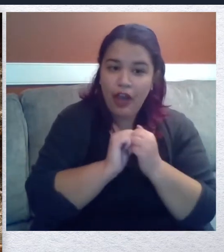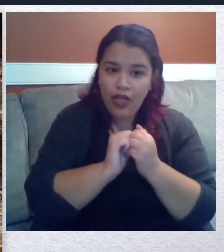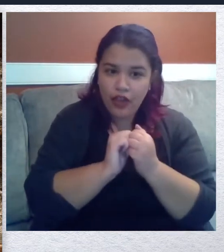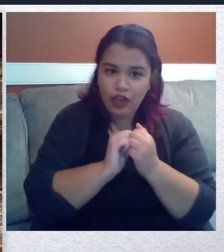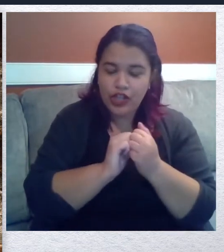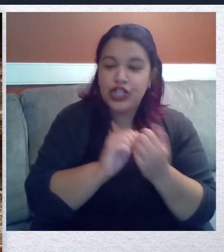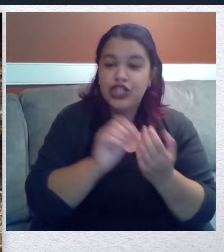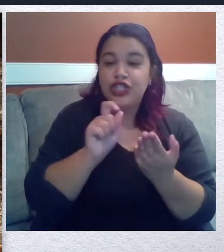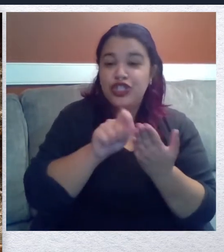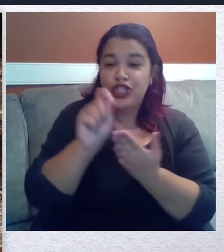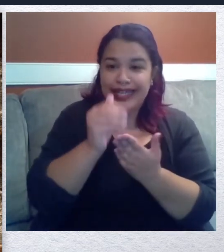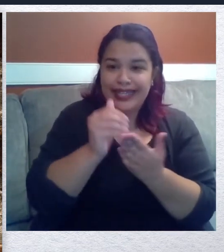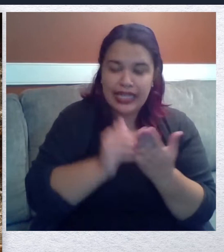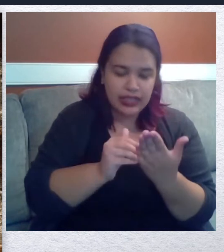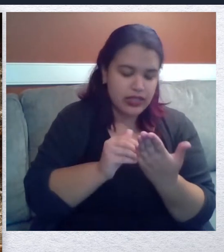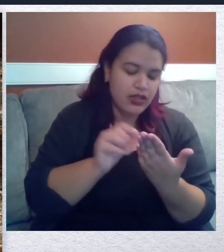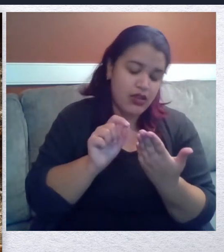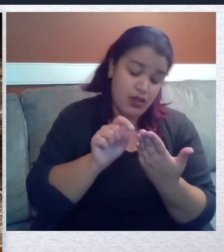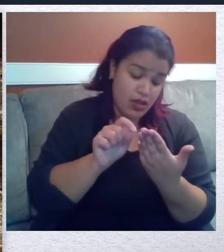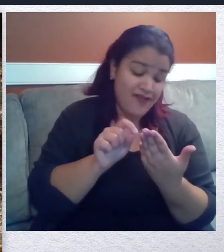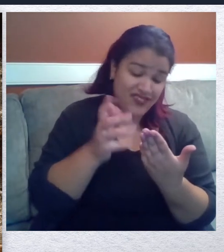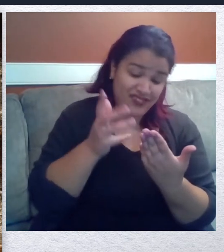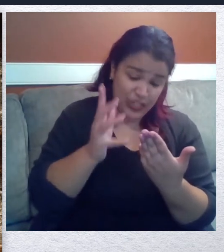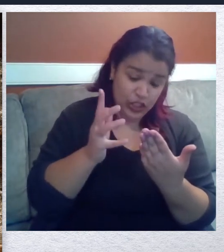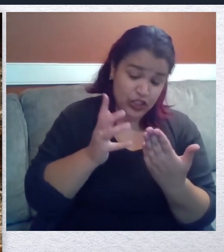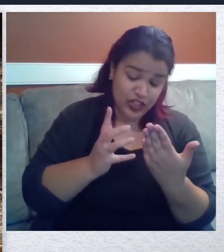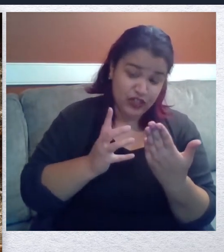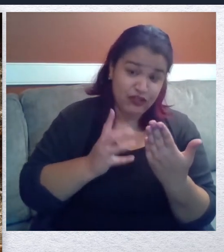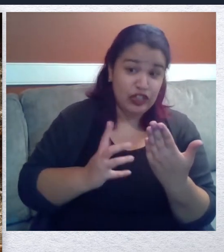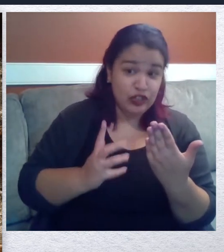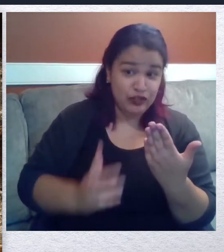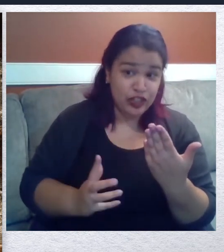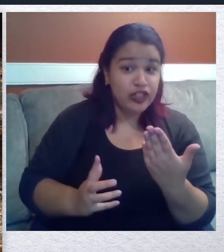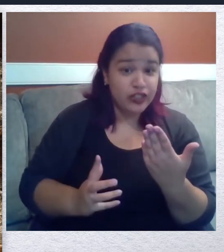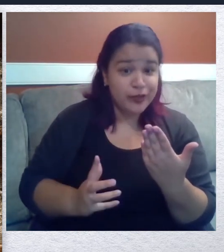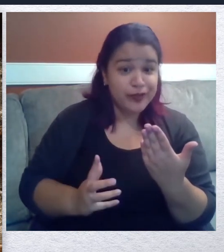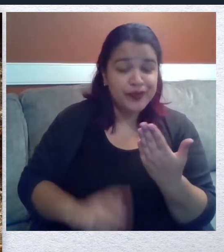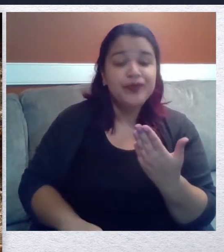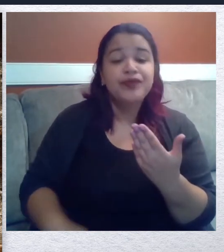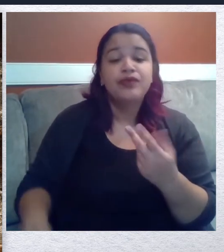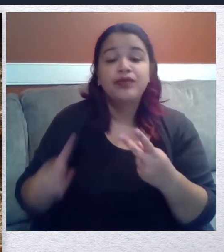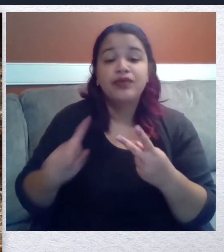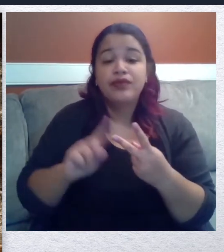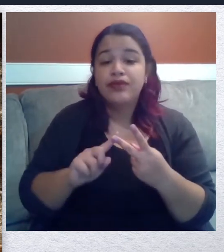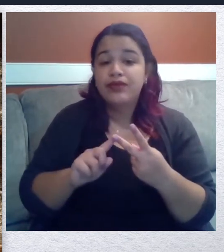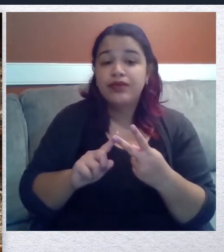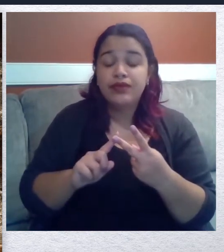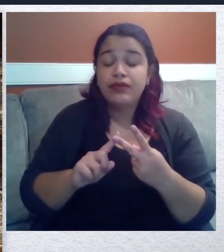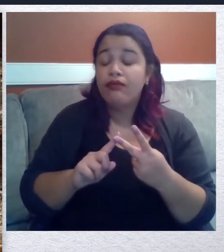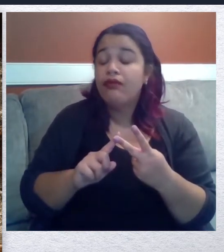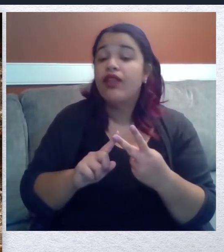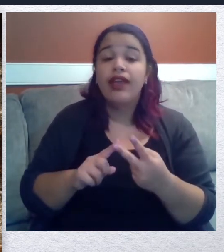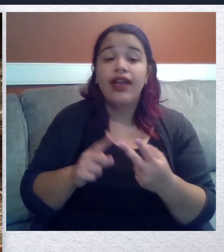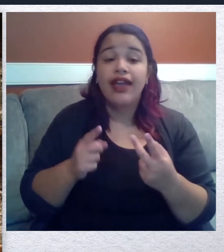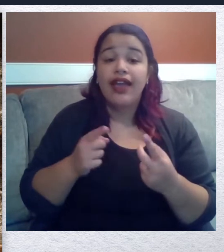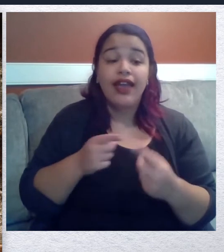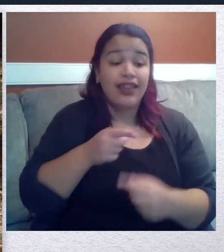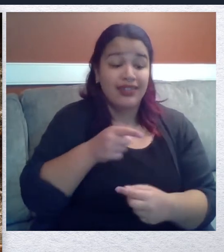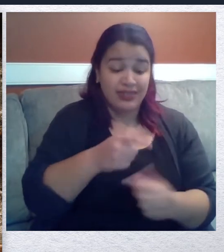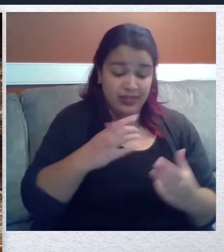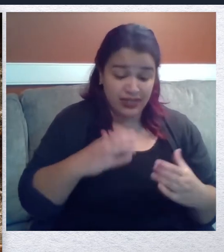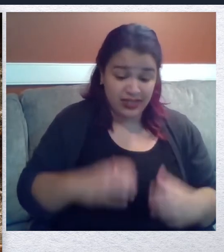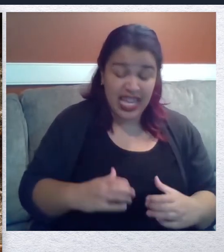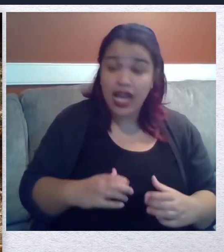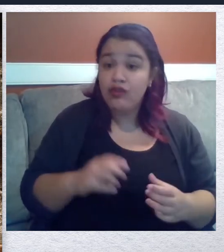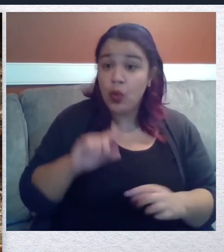virtual hiring event checklist are completed. Submit any questions the candidate has to Dennis,